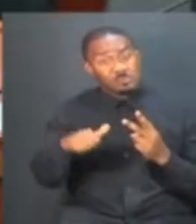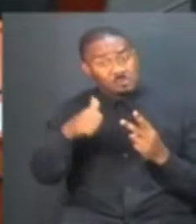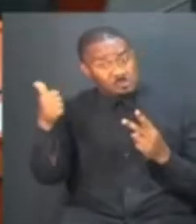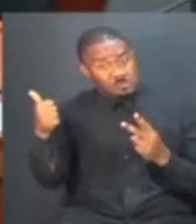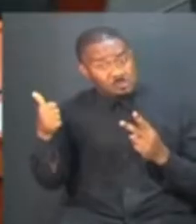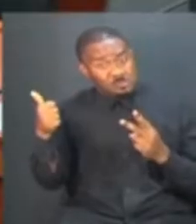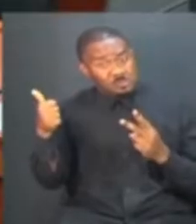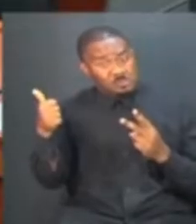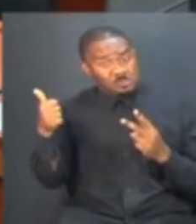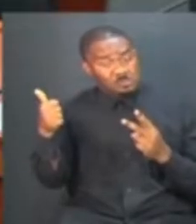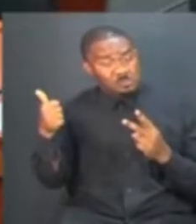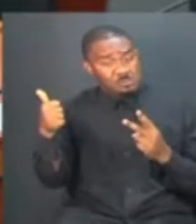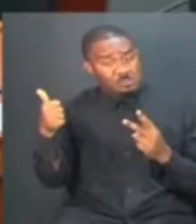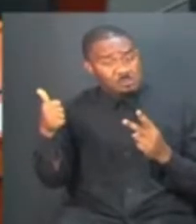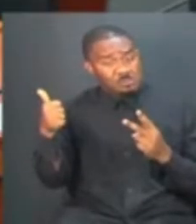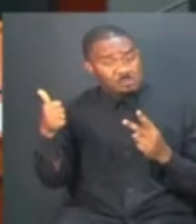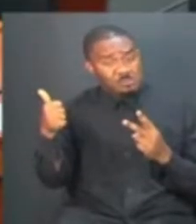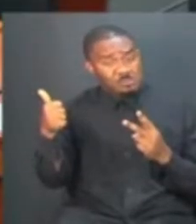is